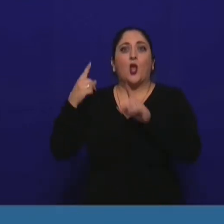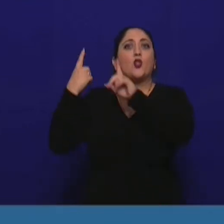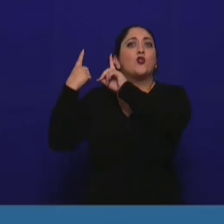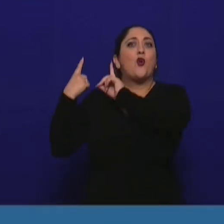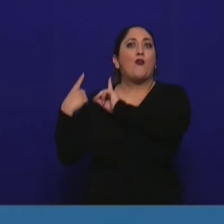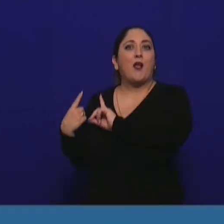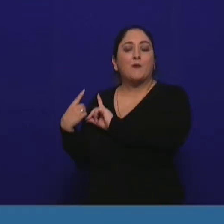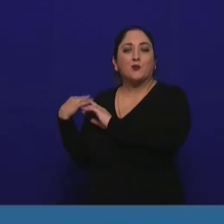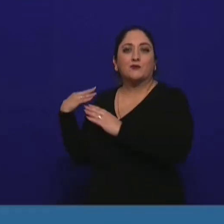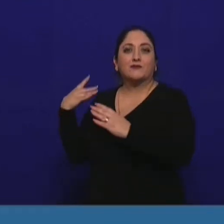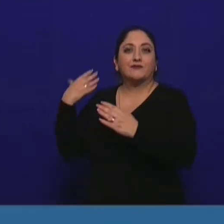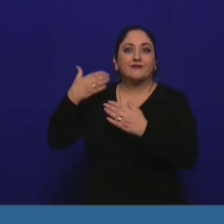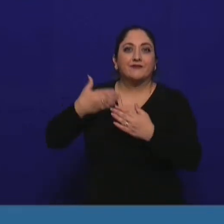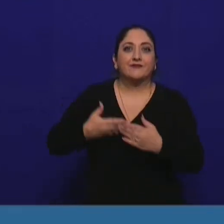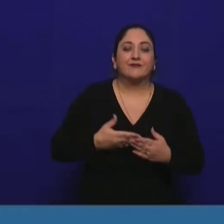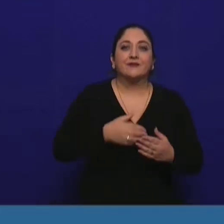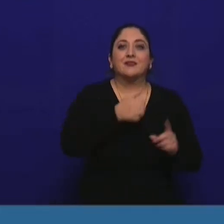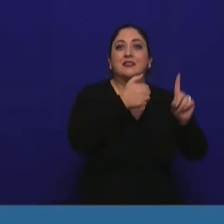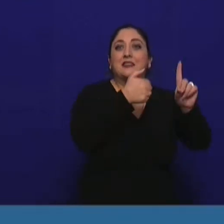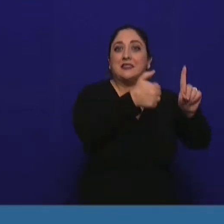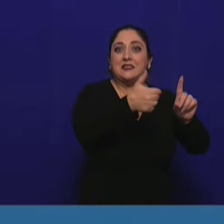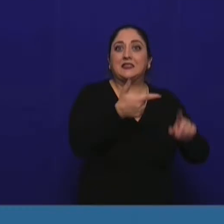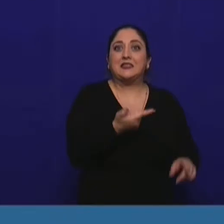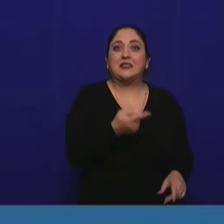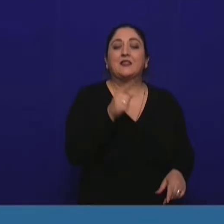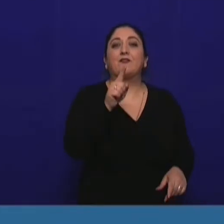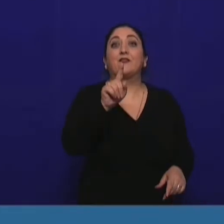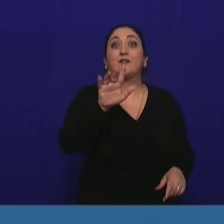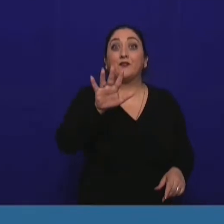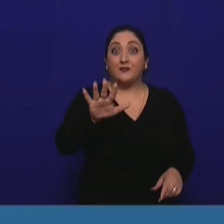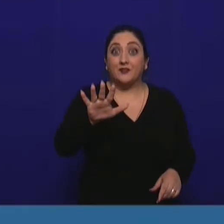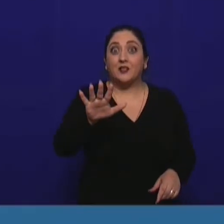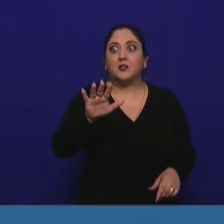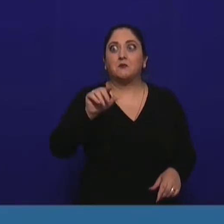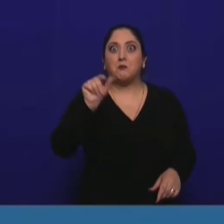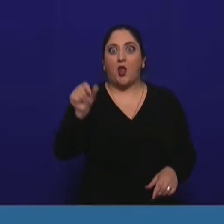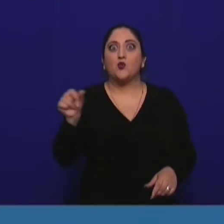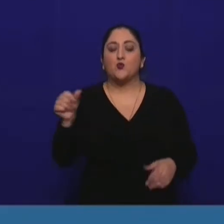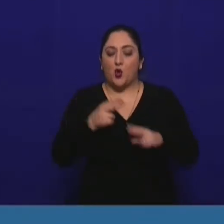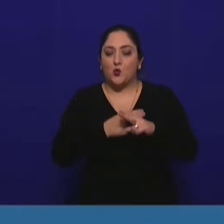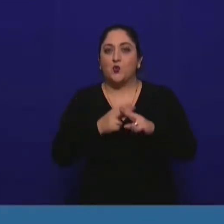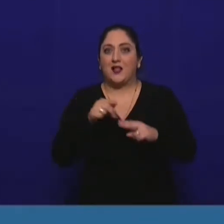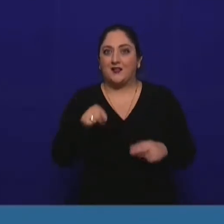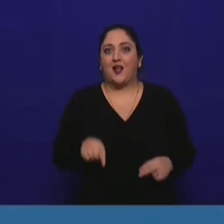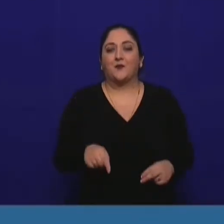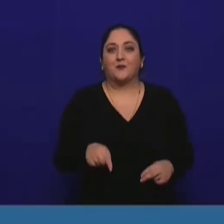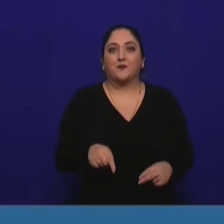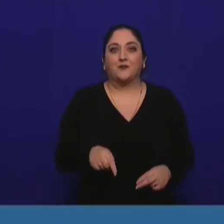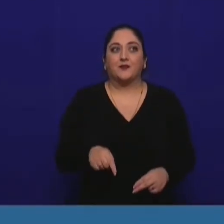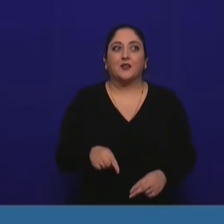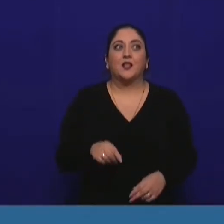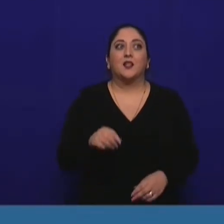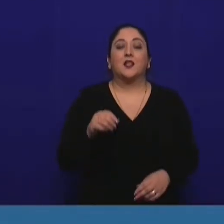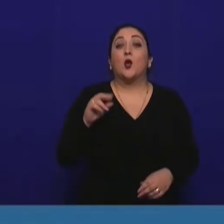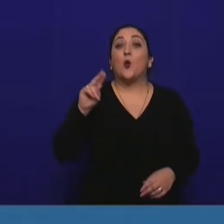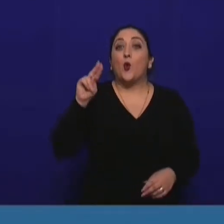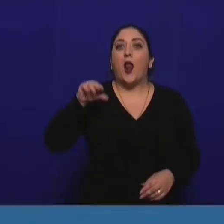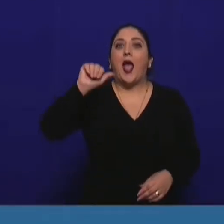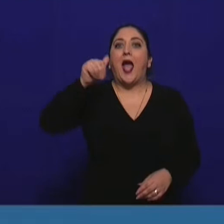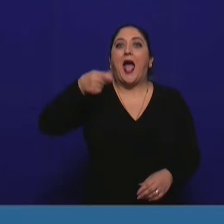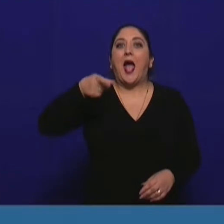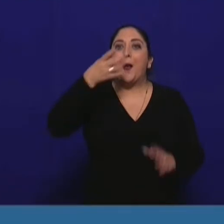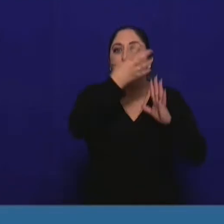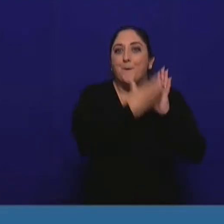Novembru sa issa kien hemm 16,015 persons li bbukkjaw b'dan il-mod. Covid Alert Malta dejjem fakkarkom fuqha kemm